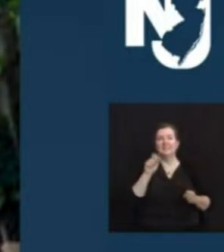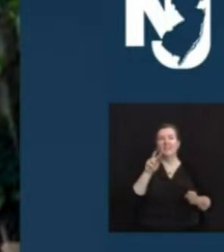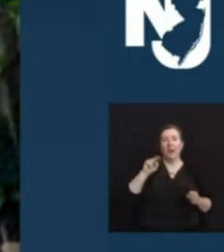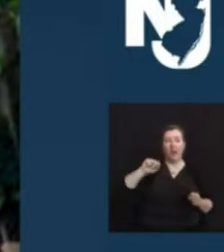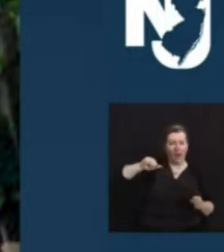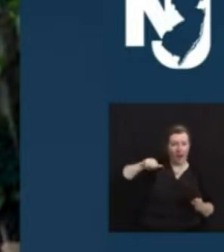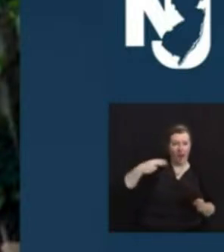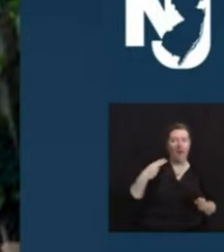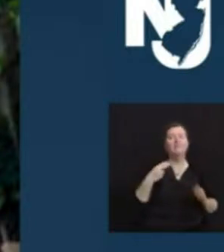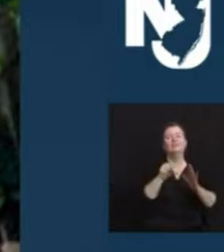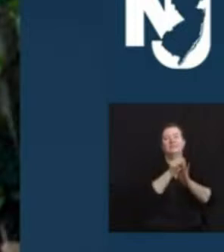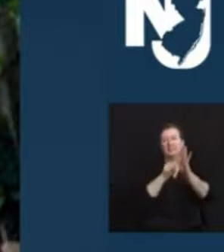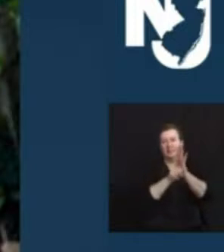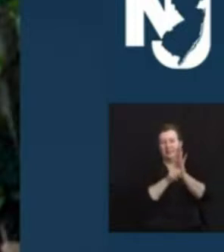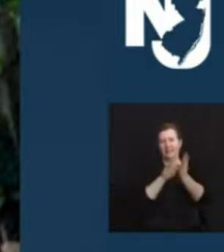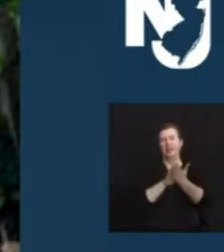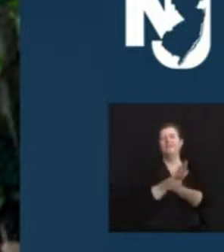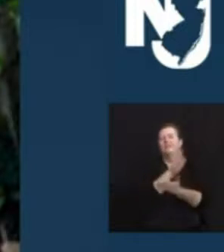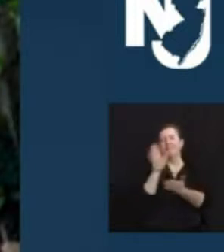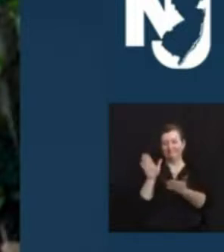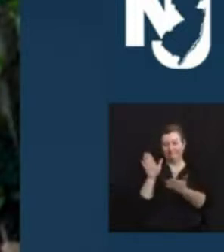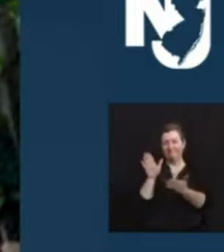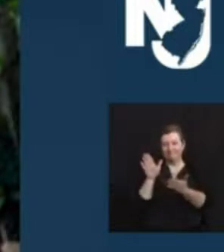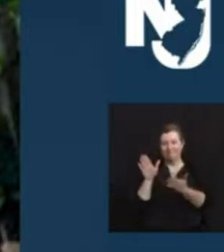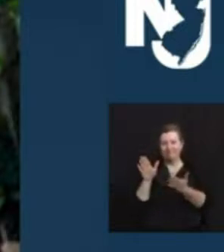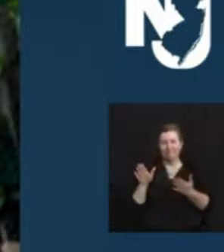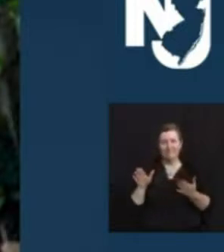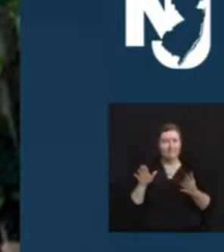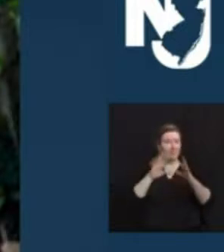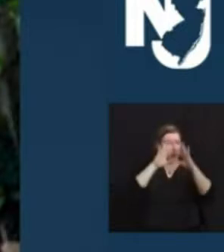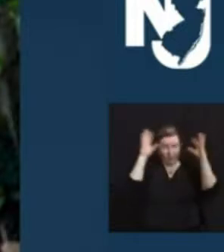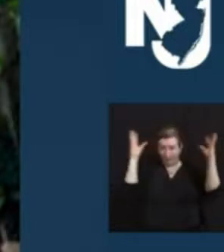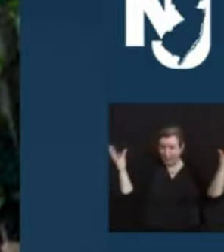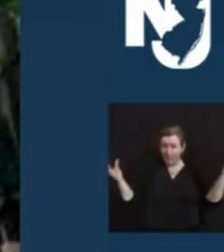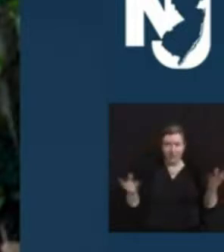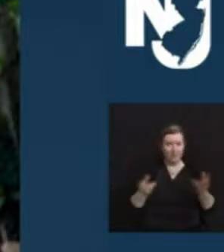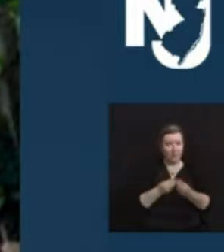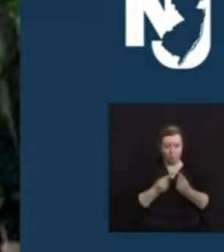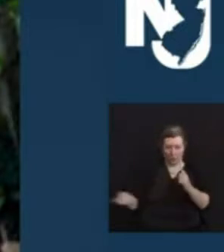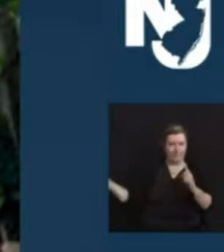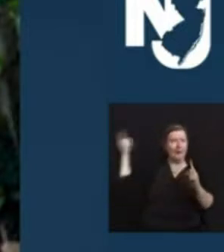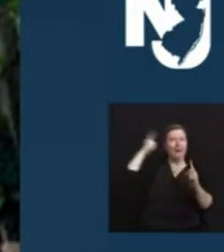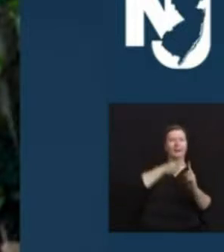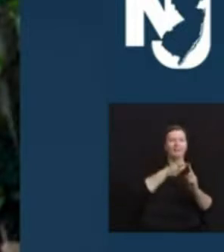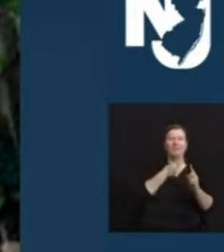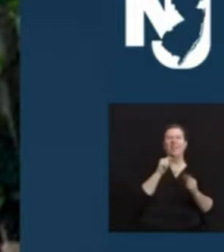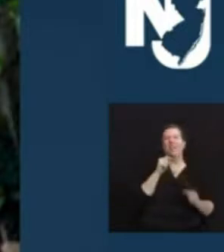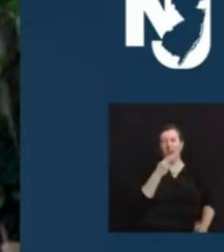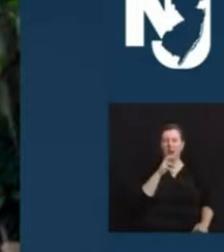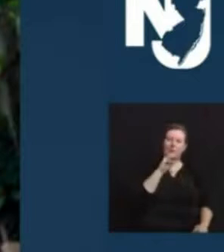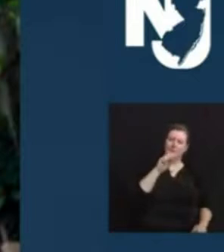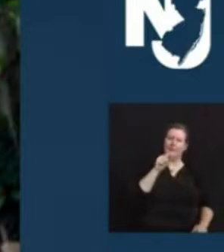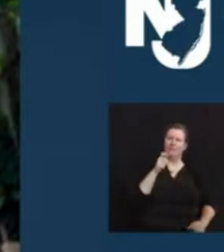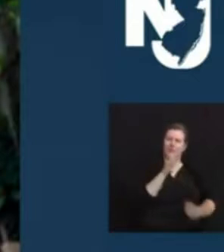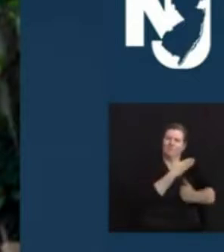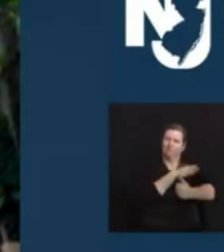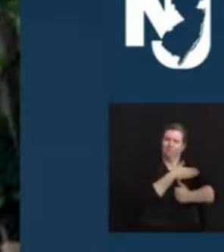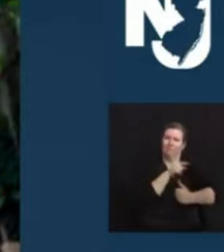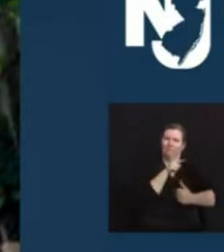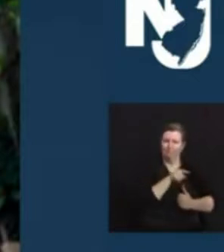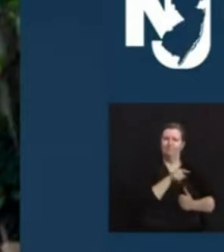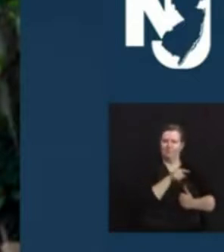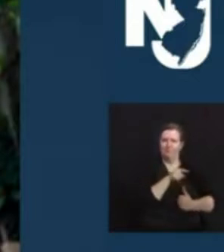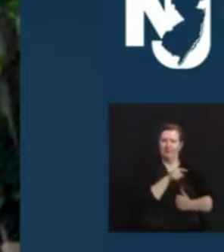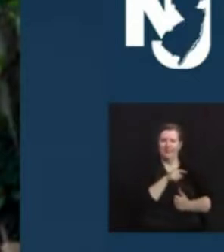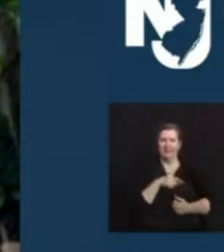The Message. In a 2013 interview in Savannah, he listed what were called the Fletcherian principles,